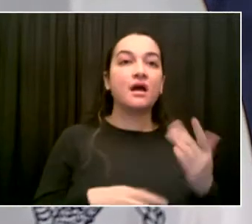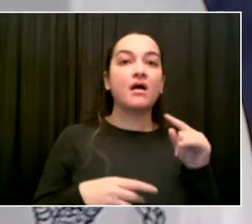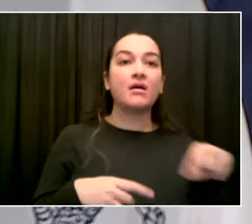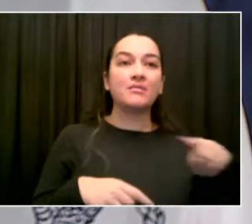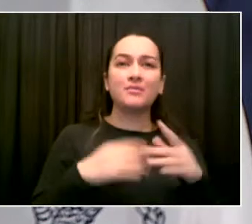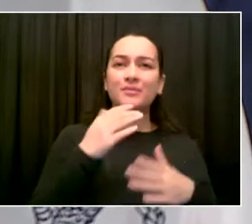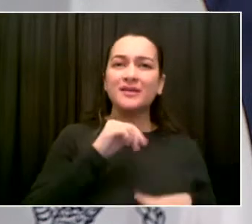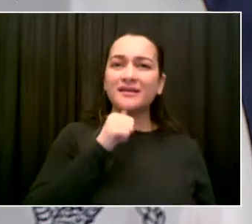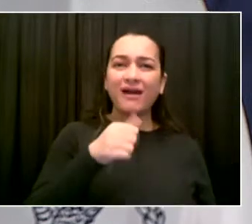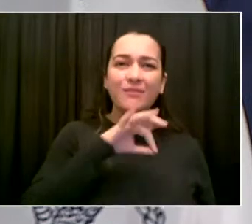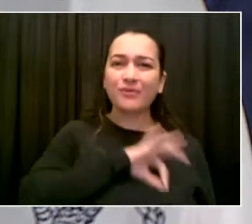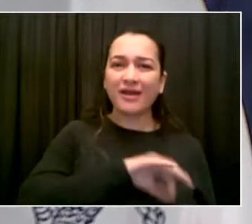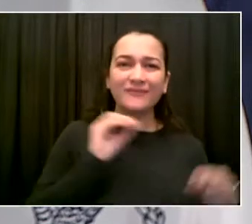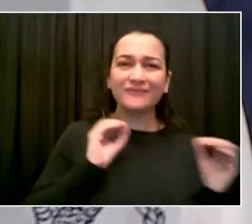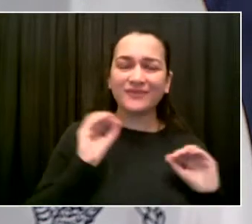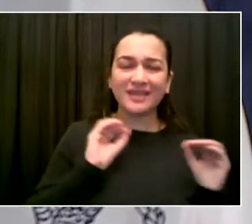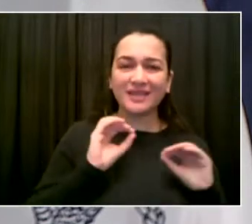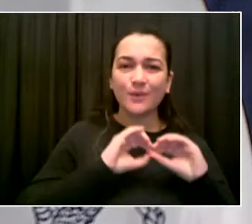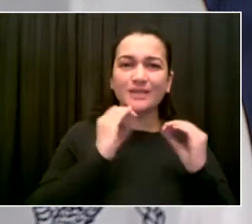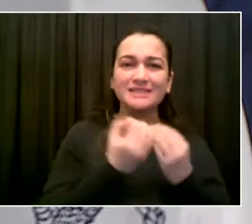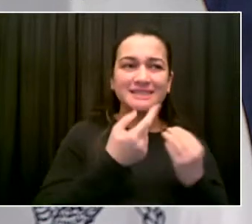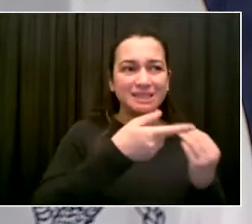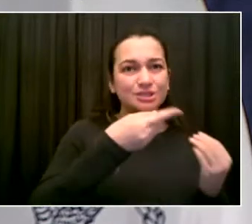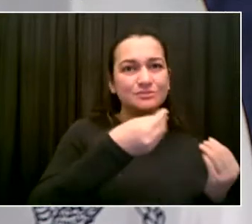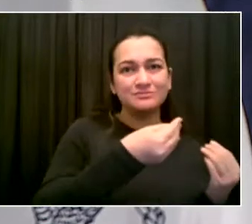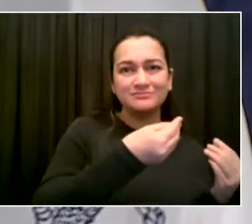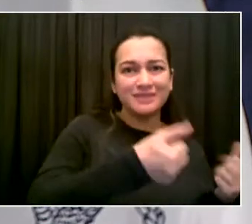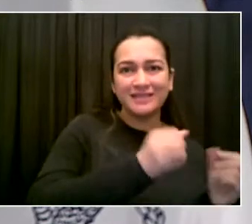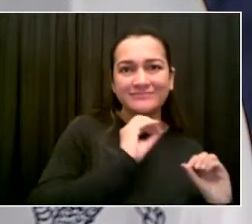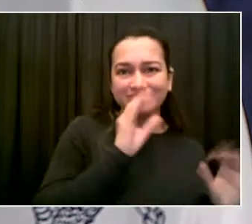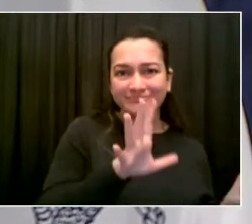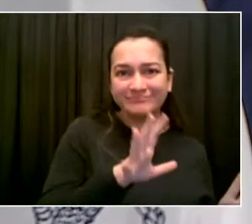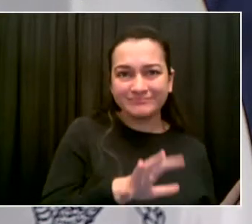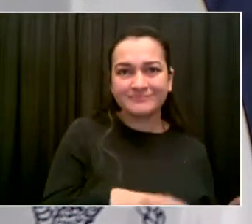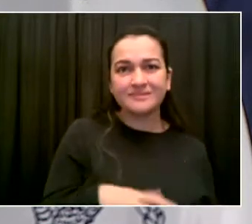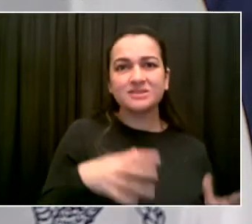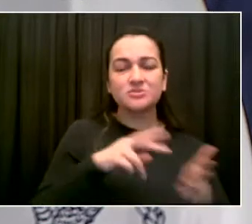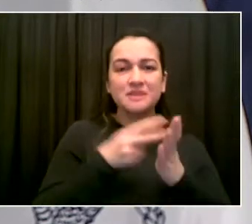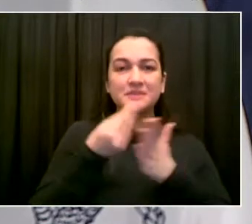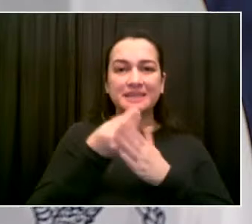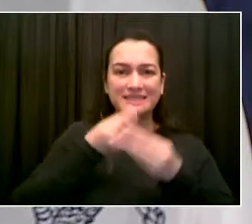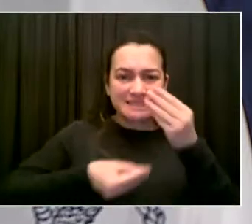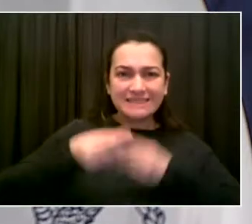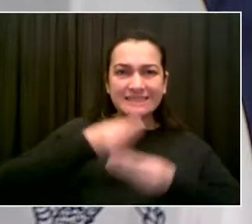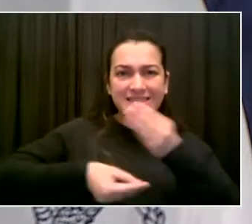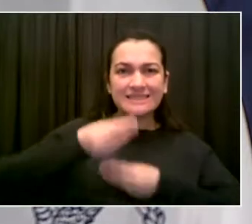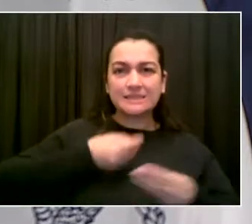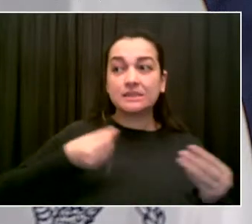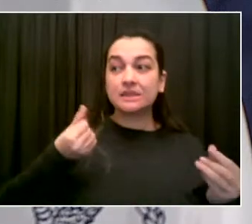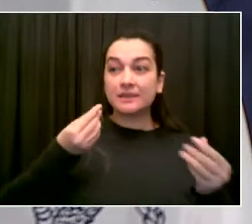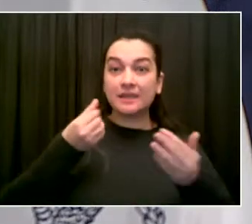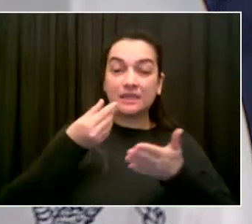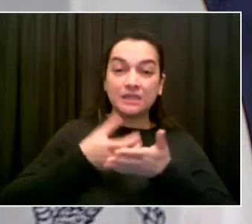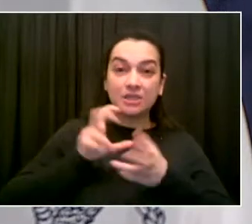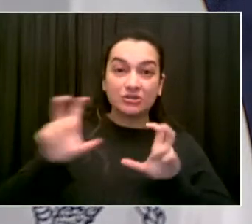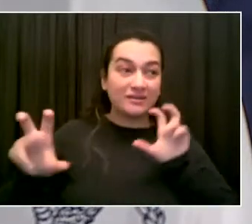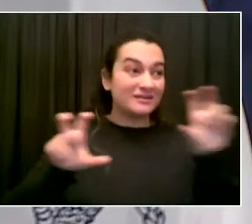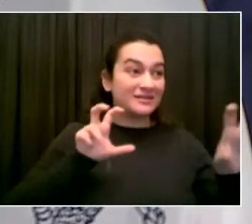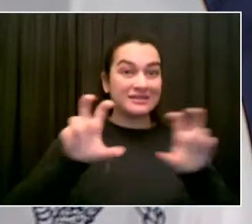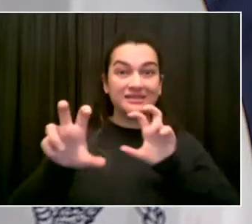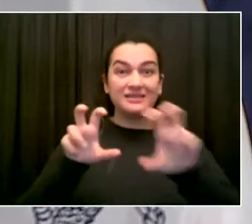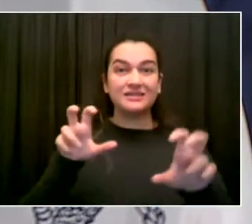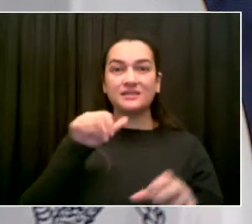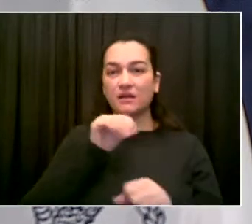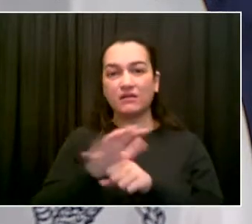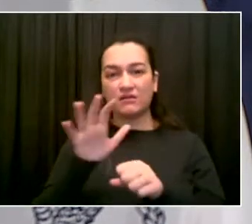community so they could increase pay for workers. That's something we've done systematically in previous budgets. And we